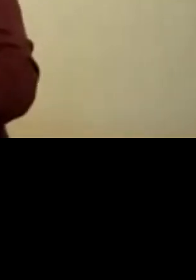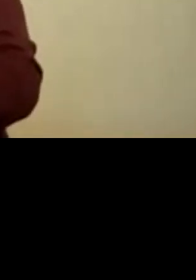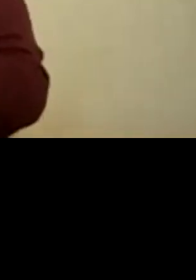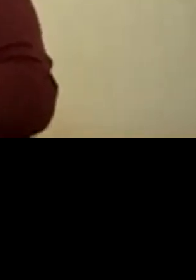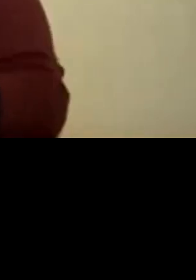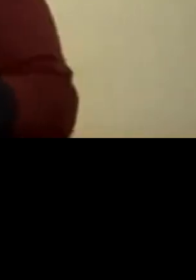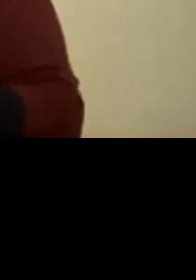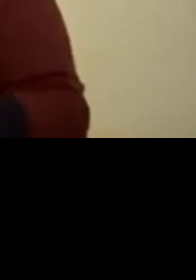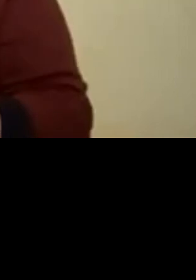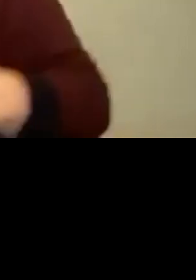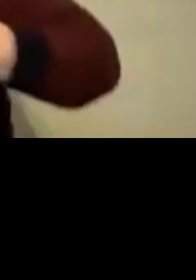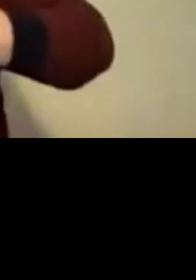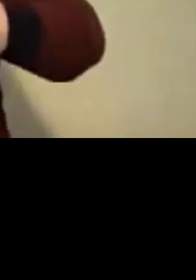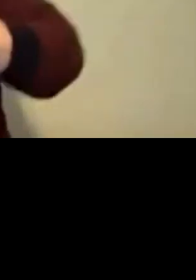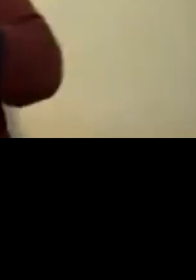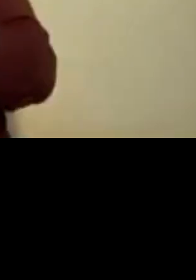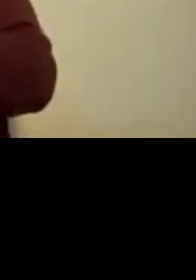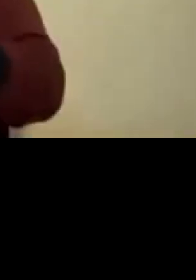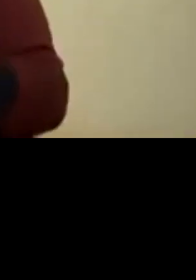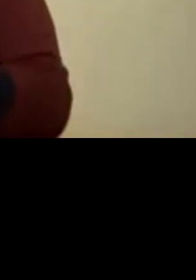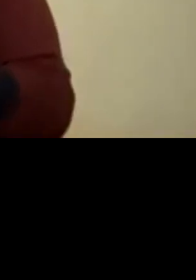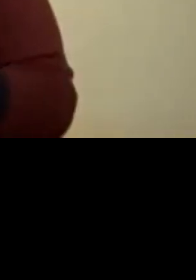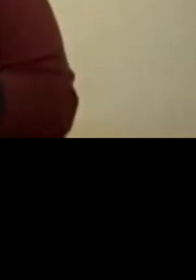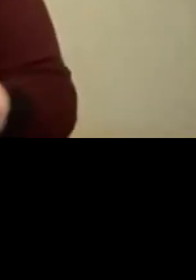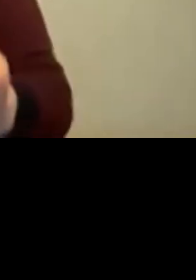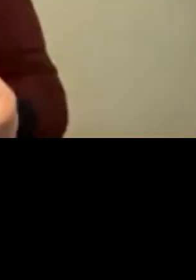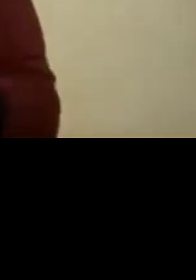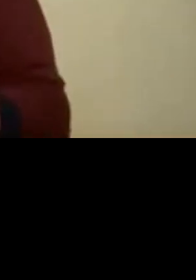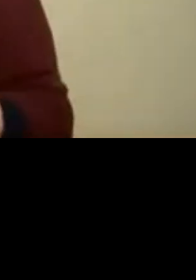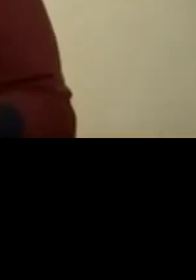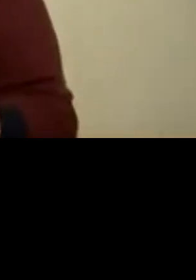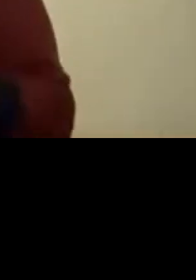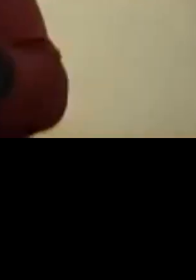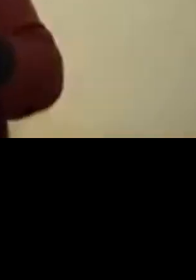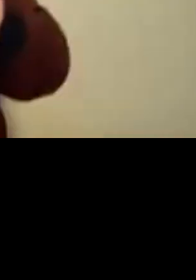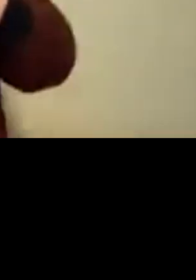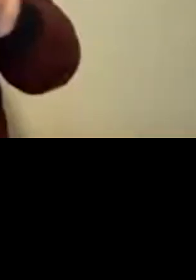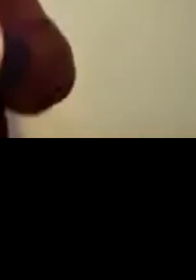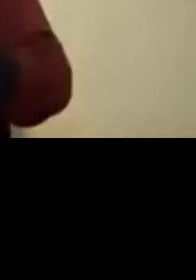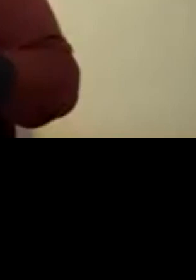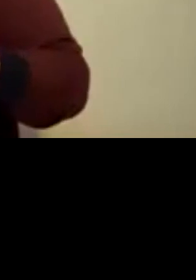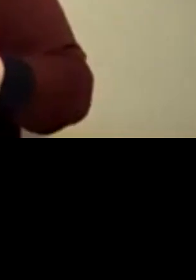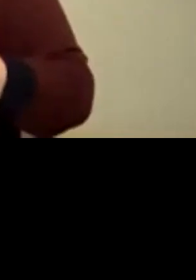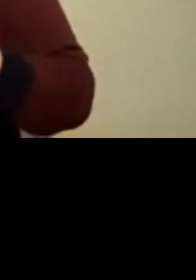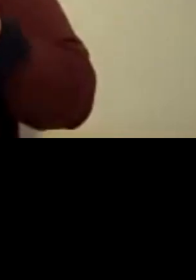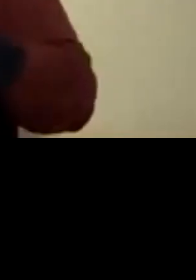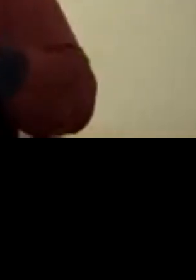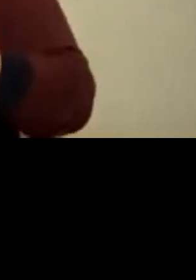not use the word lonely unless participants prefer it. How do you handle the stigma of loneliness in your trial?